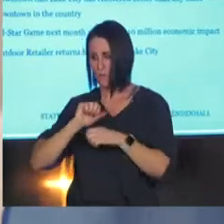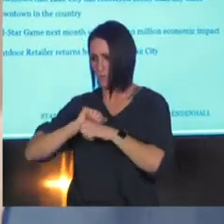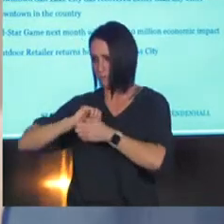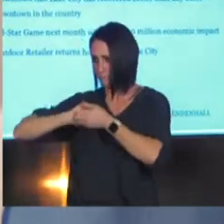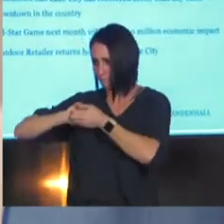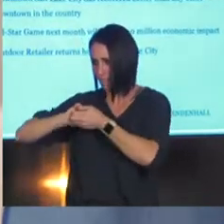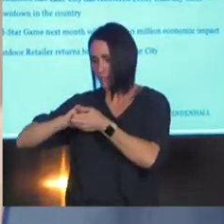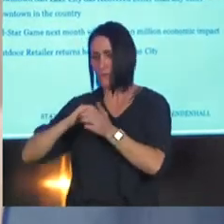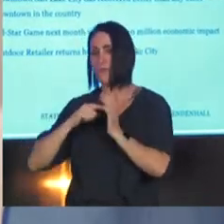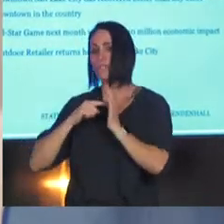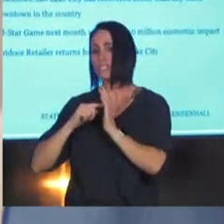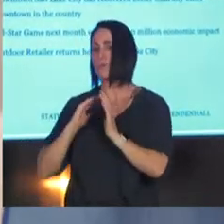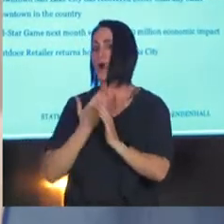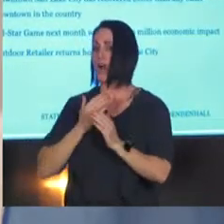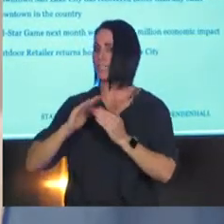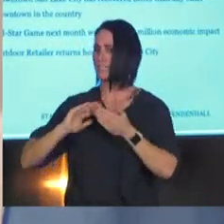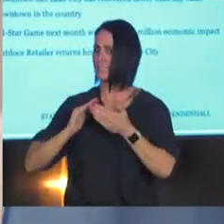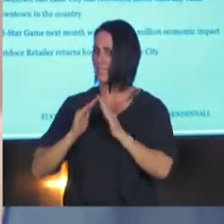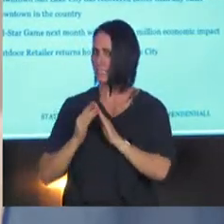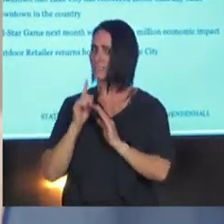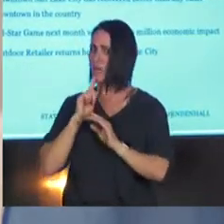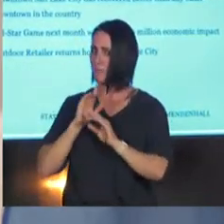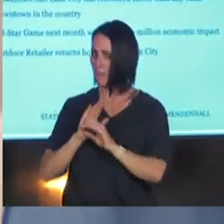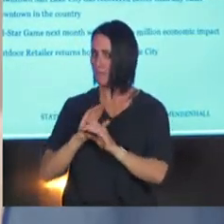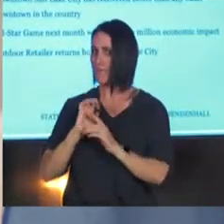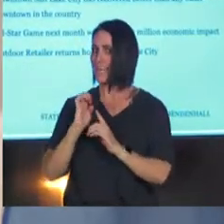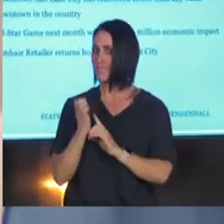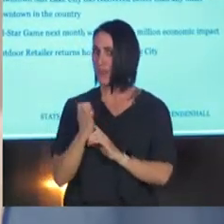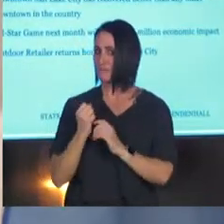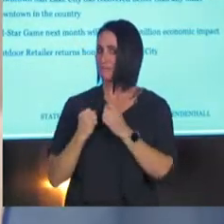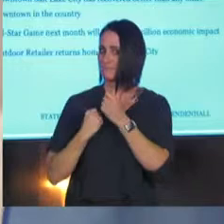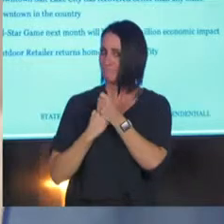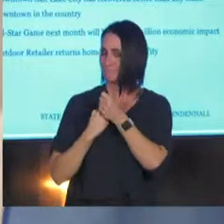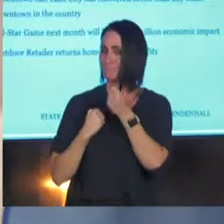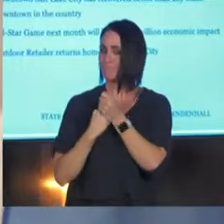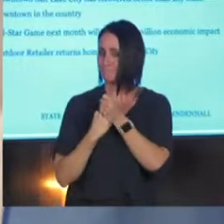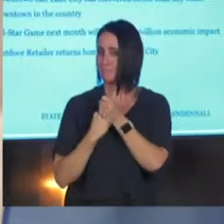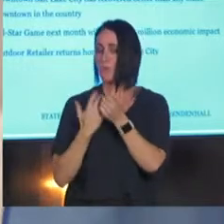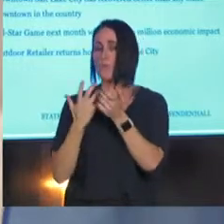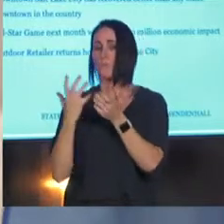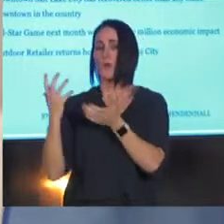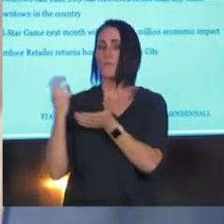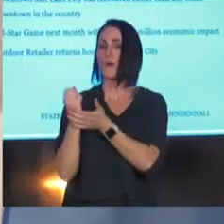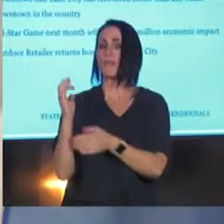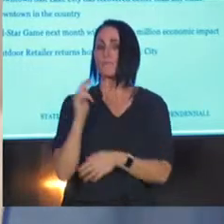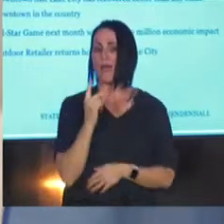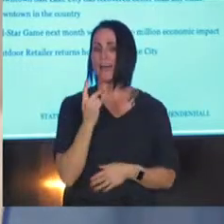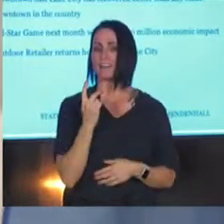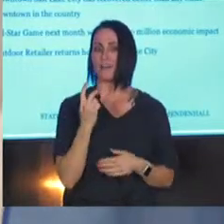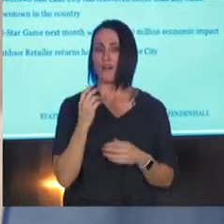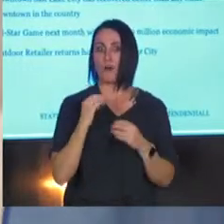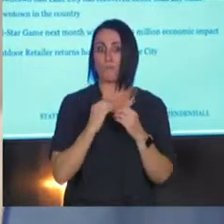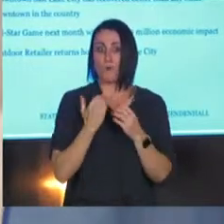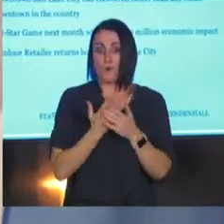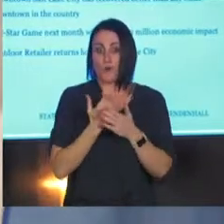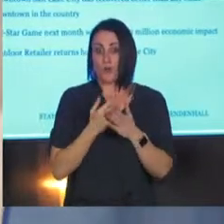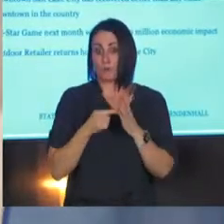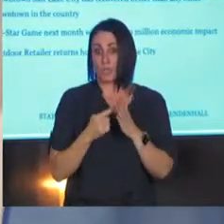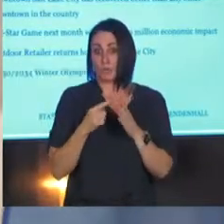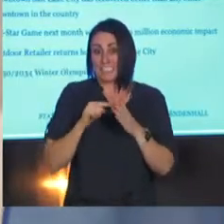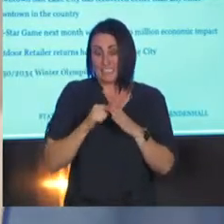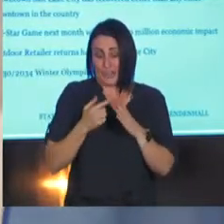we showcased our city's unrelenting commitment to environmental stewardship, and we won them back for new shows that just started up this